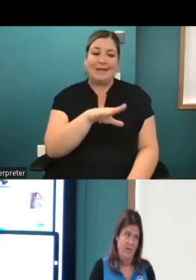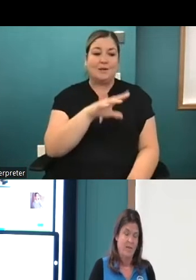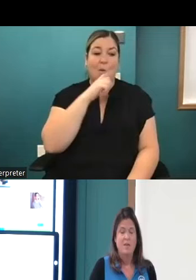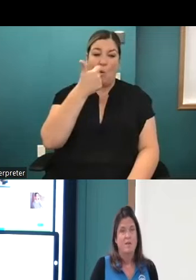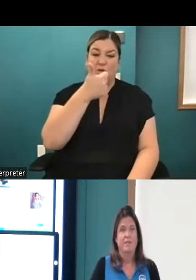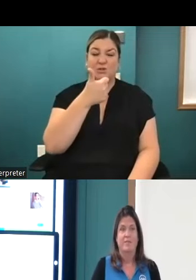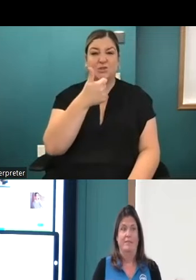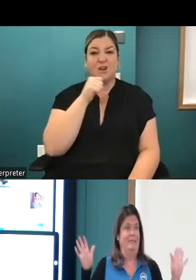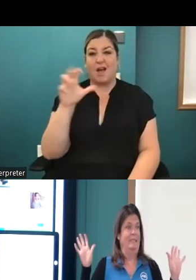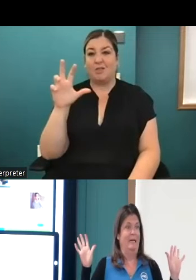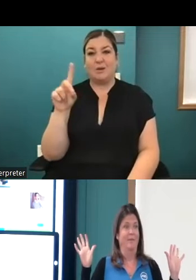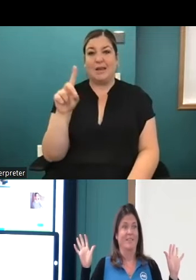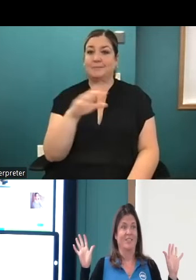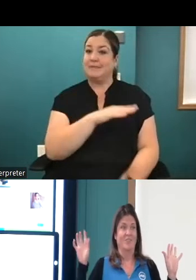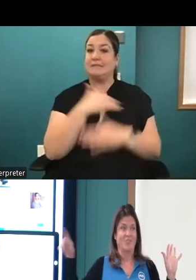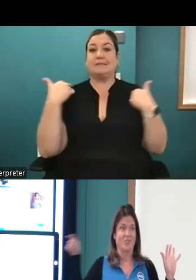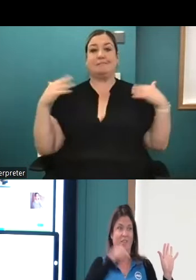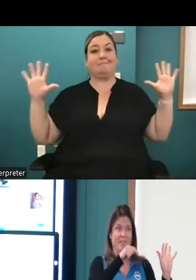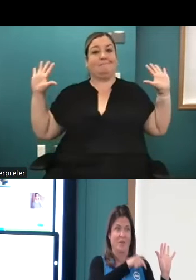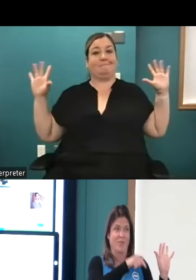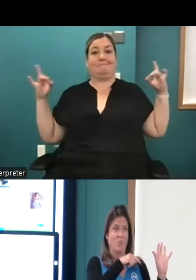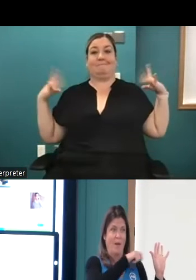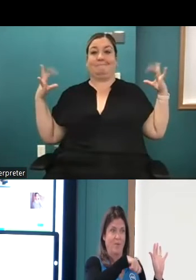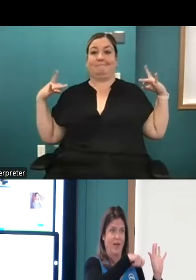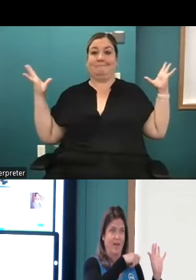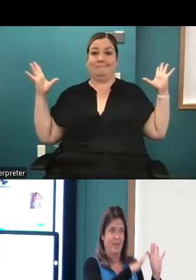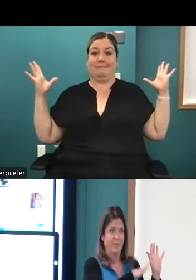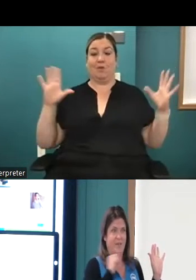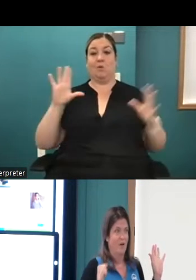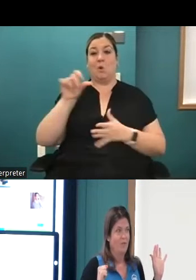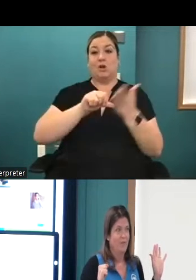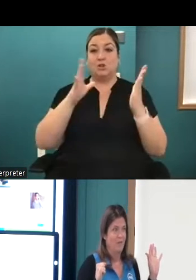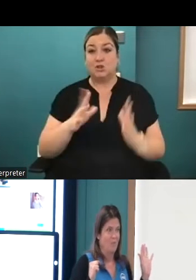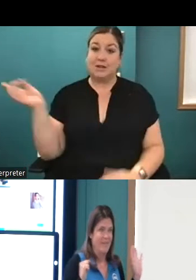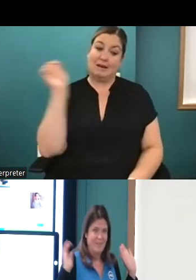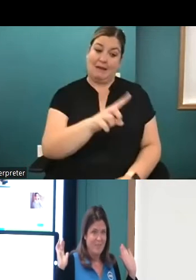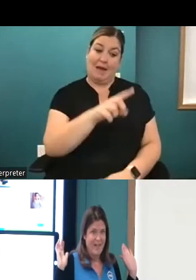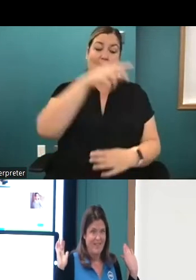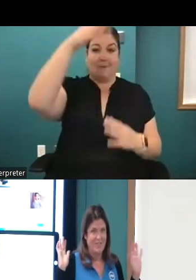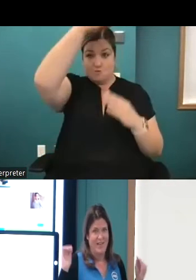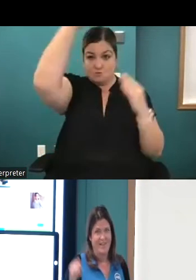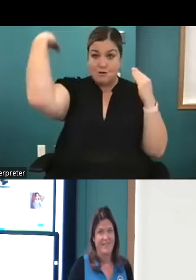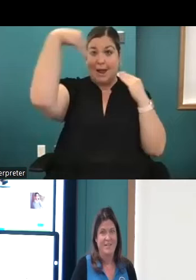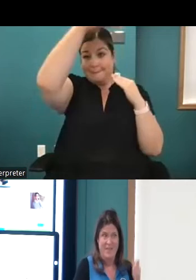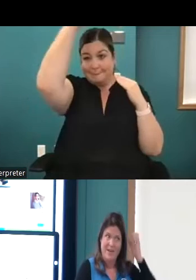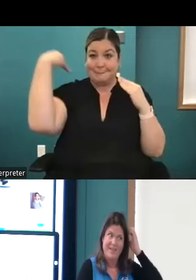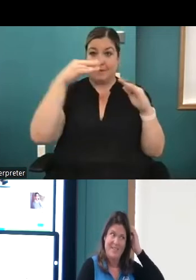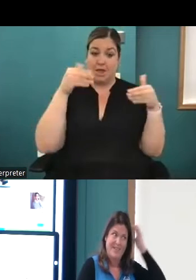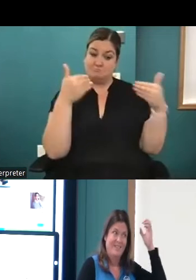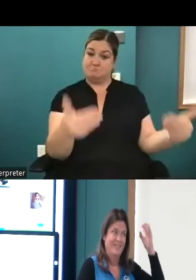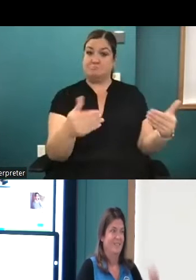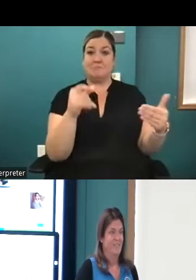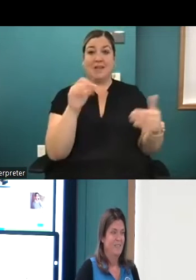the 3D, they'll say, I'm not touching it. Your surgeon can come down here and wrap your head themselves, and we'll let them do that so that if that